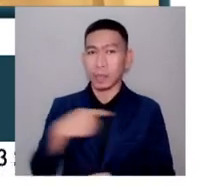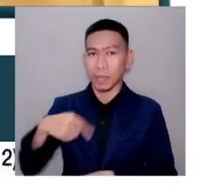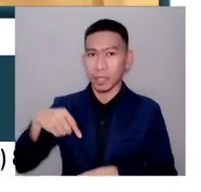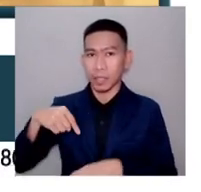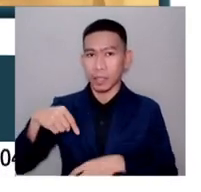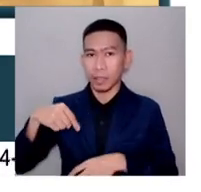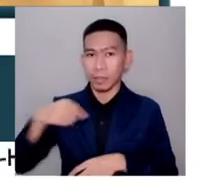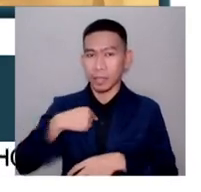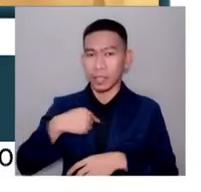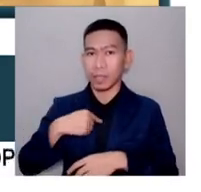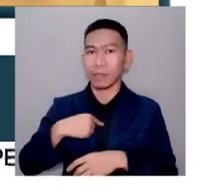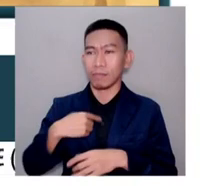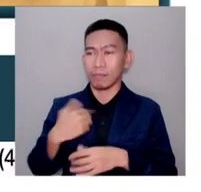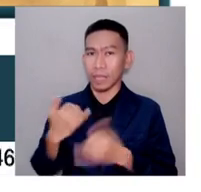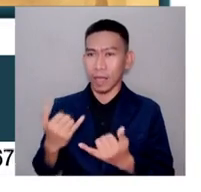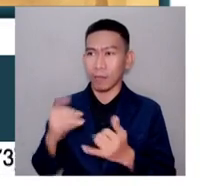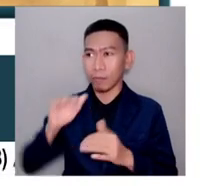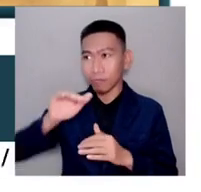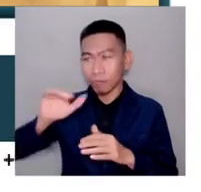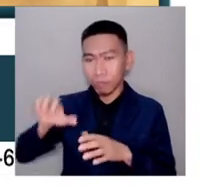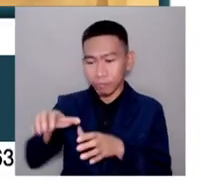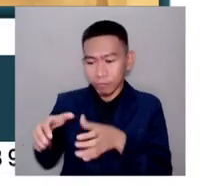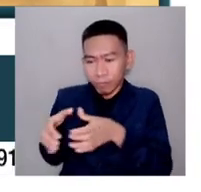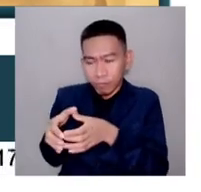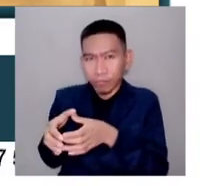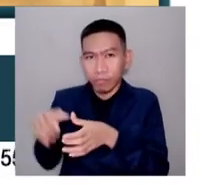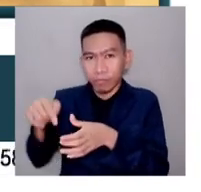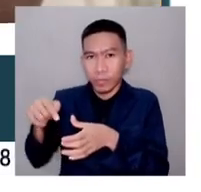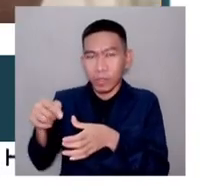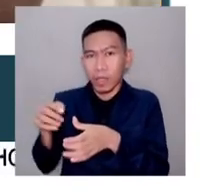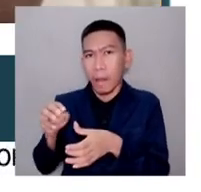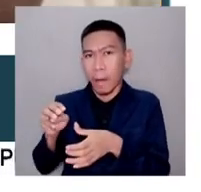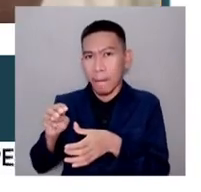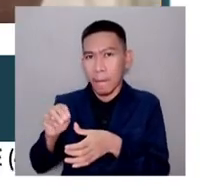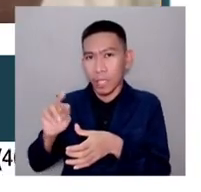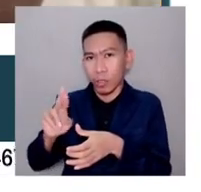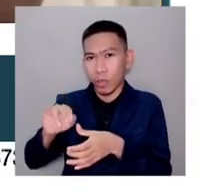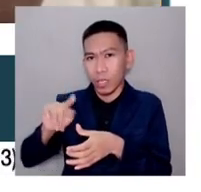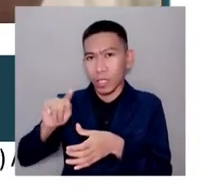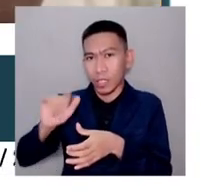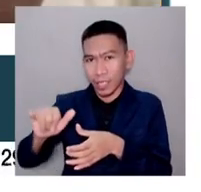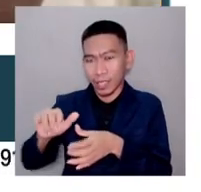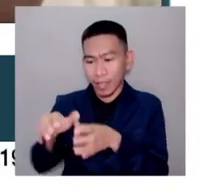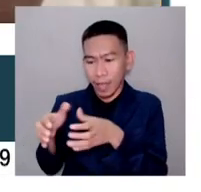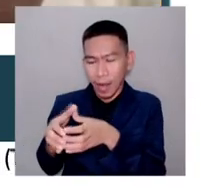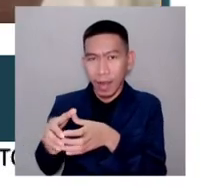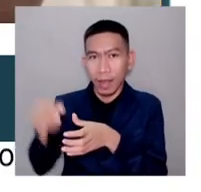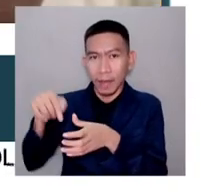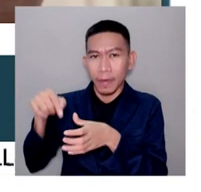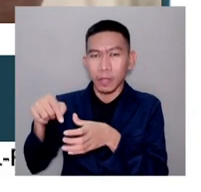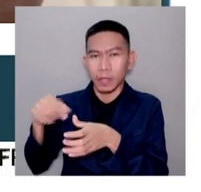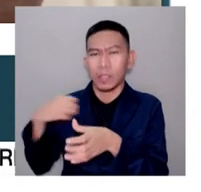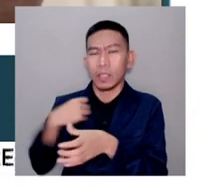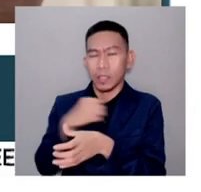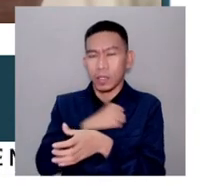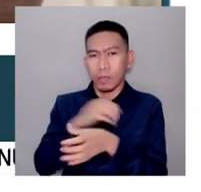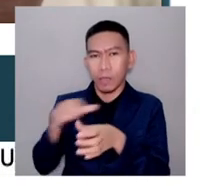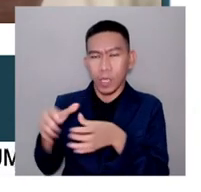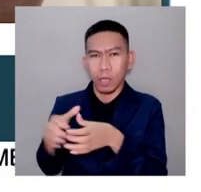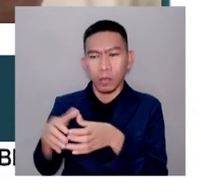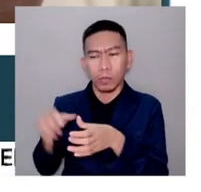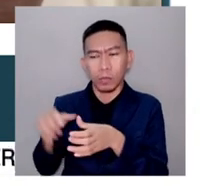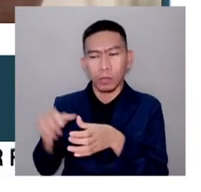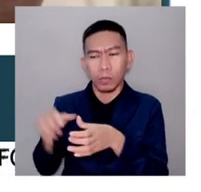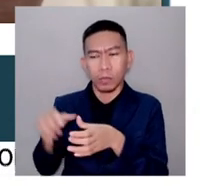the minority. Tingin ko, Carmina, the minority will help broaden and strengthen not just